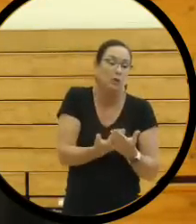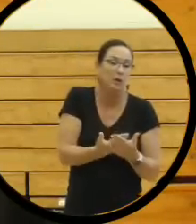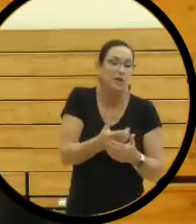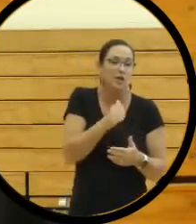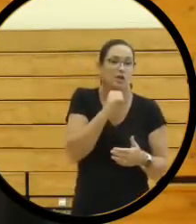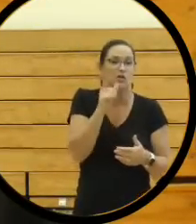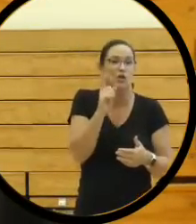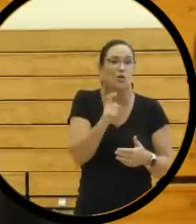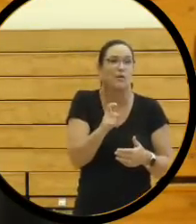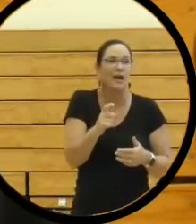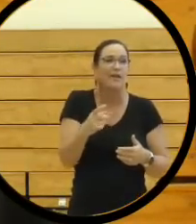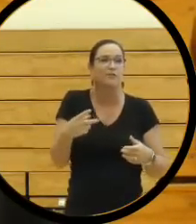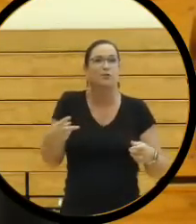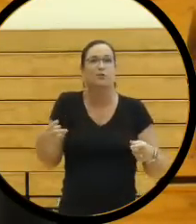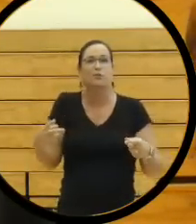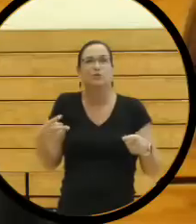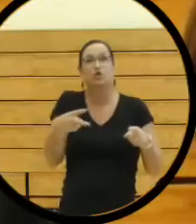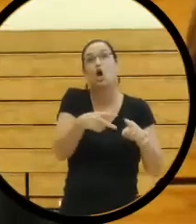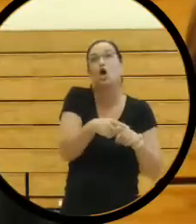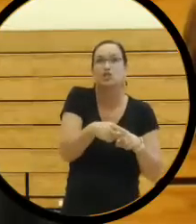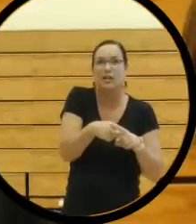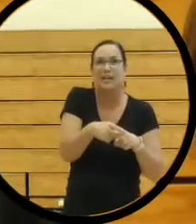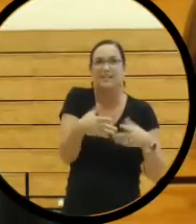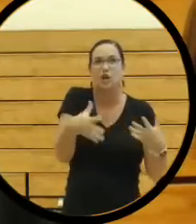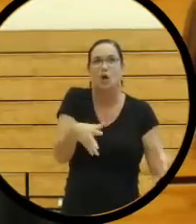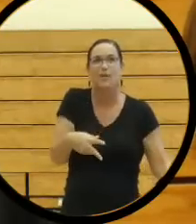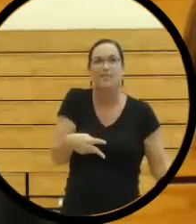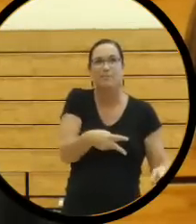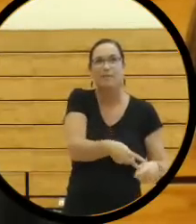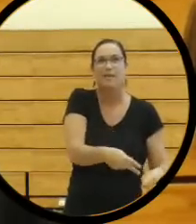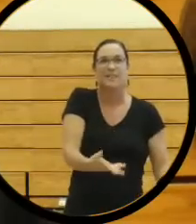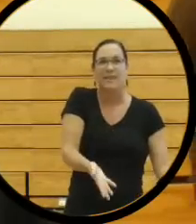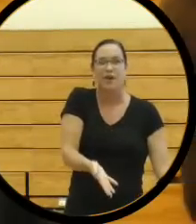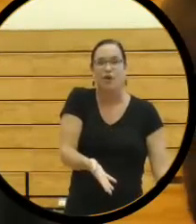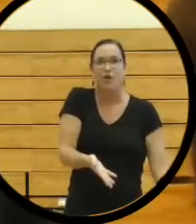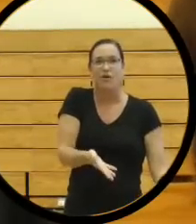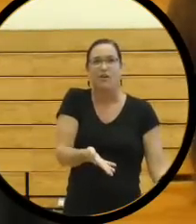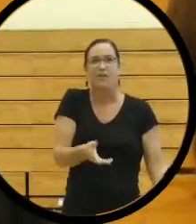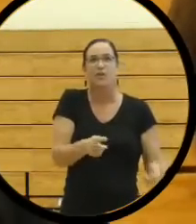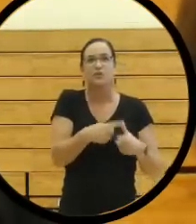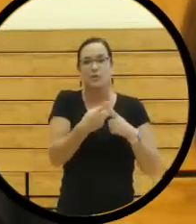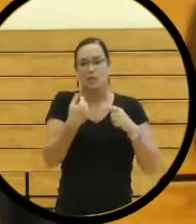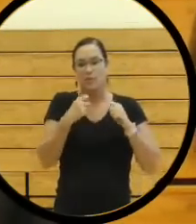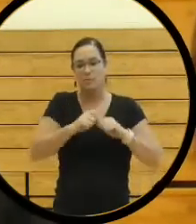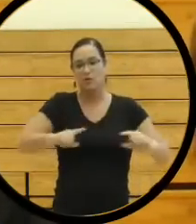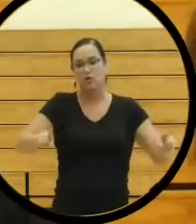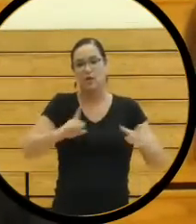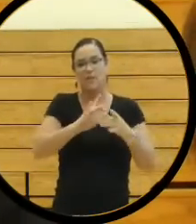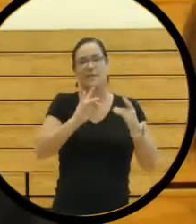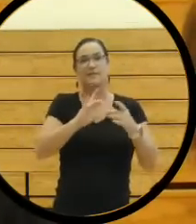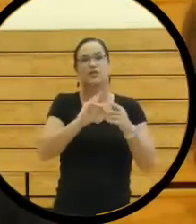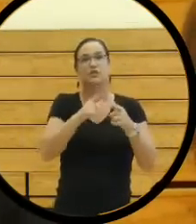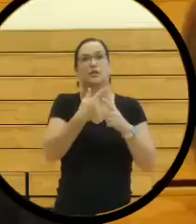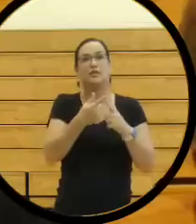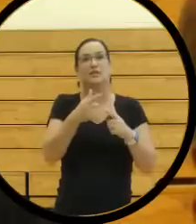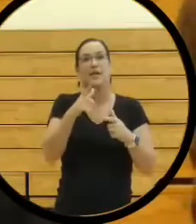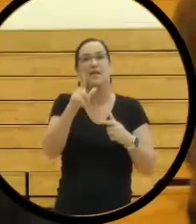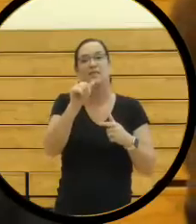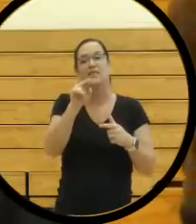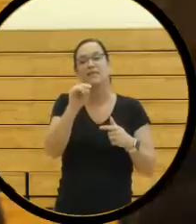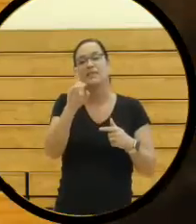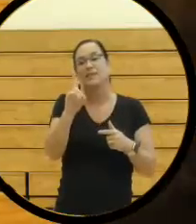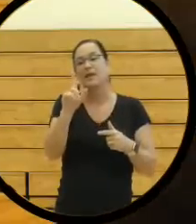you don't have to charge your landline, it's just plugged in. So Okay. Well, that's why we push messages out so that landlines can actually